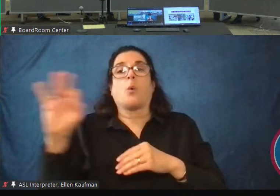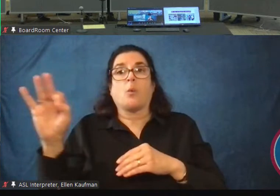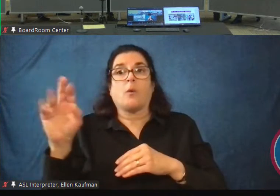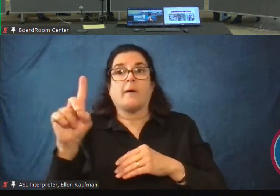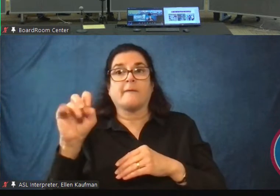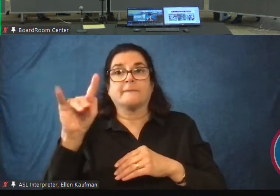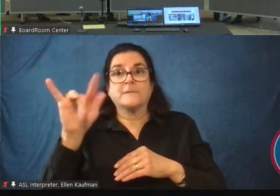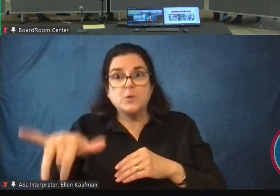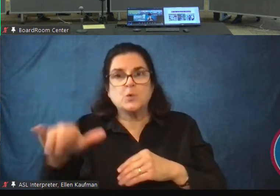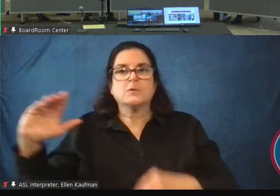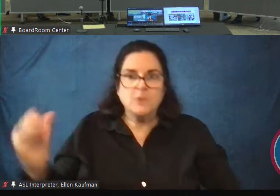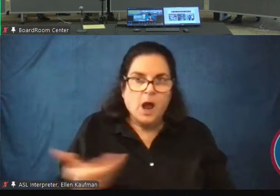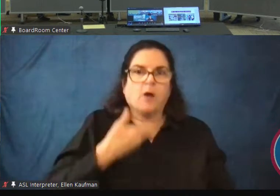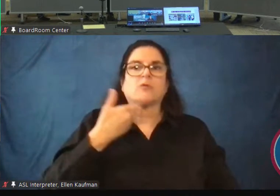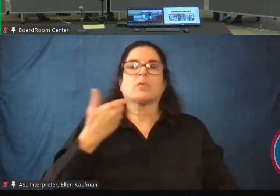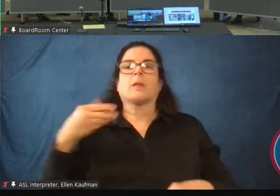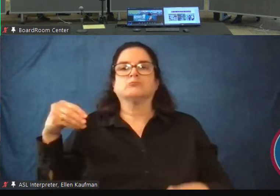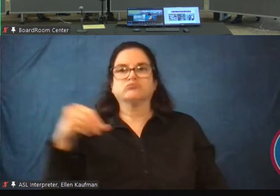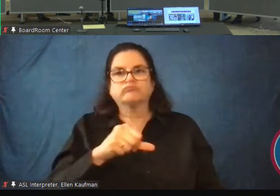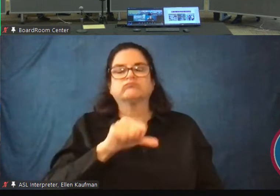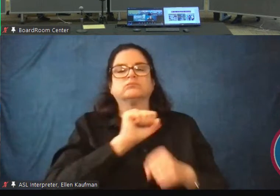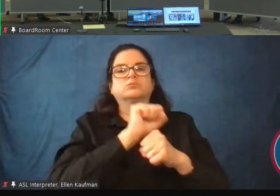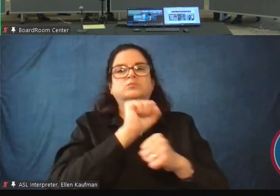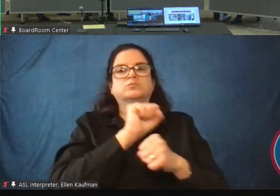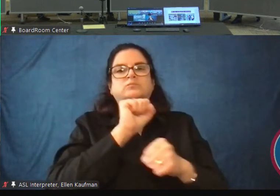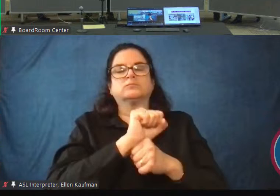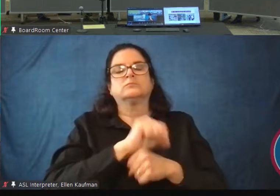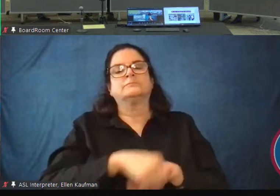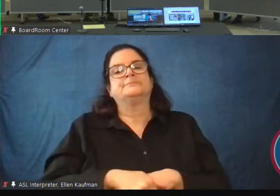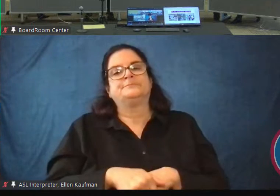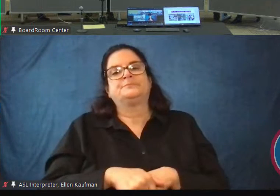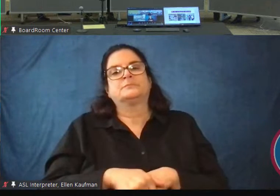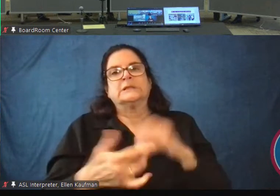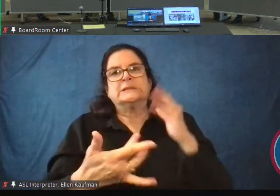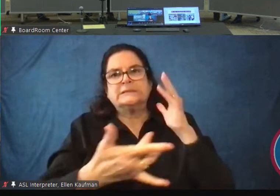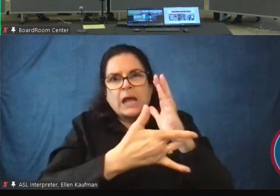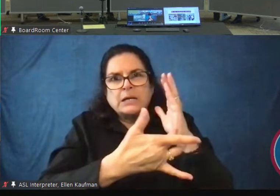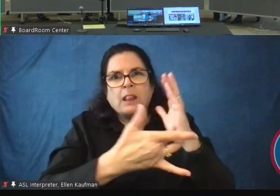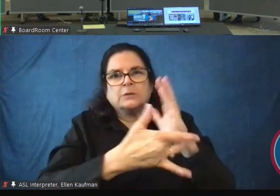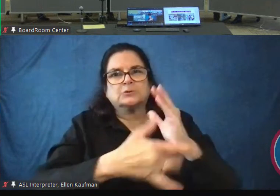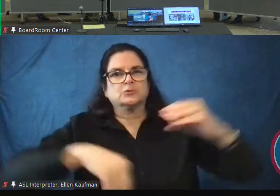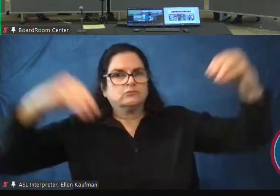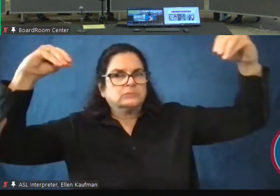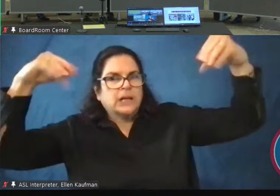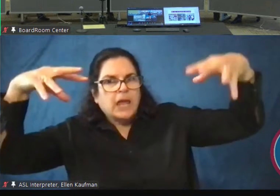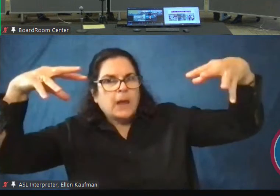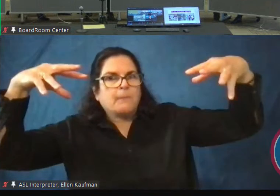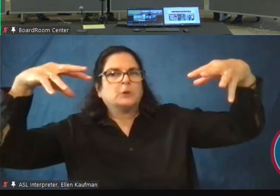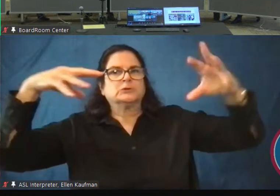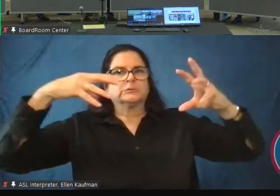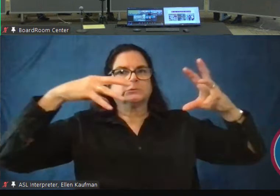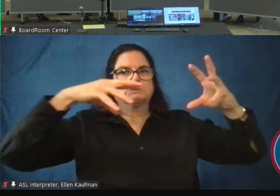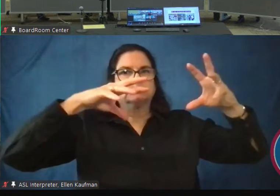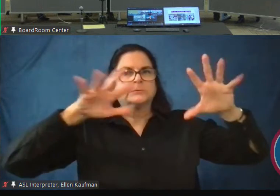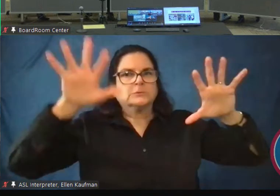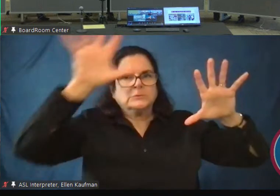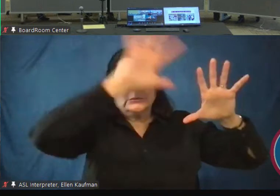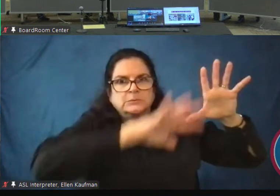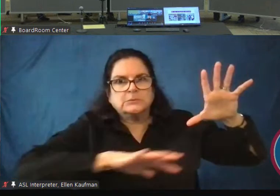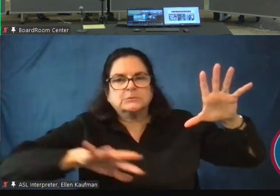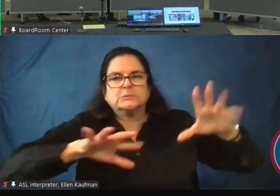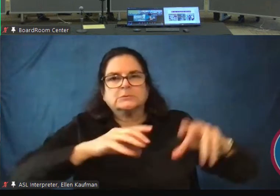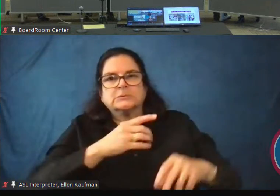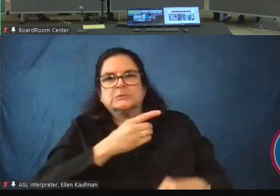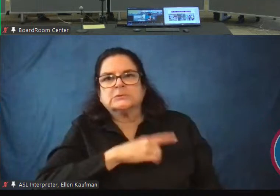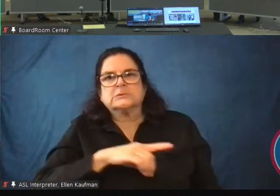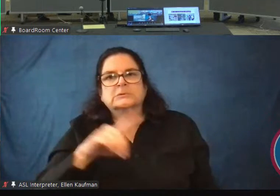smart policing technology and full connectivity to CTA's extensive security camera network, as well as detectives who are